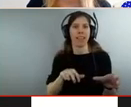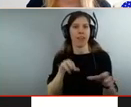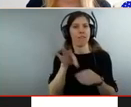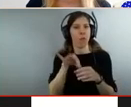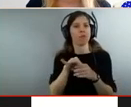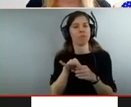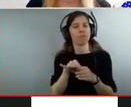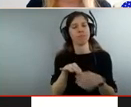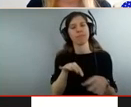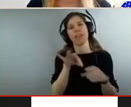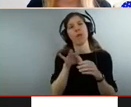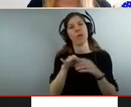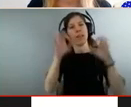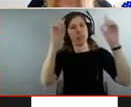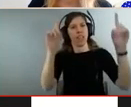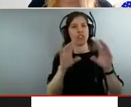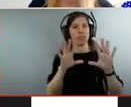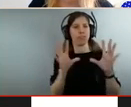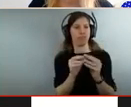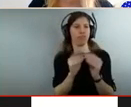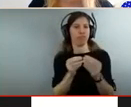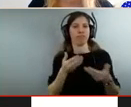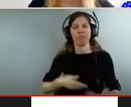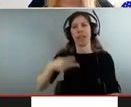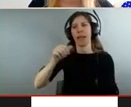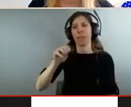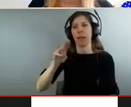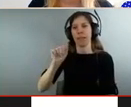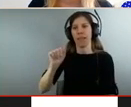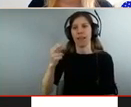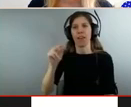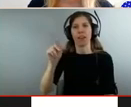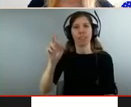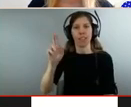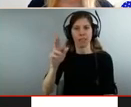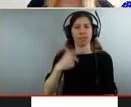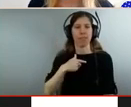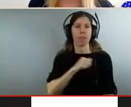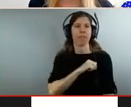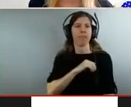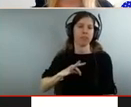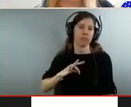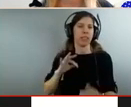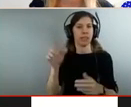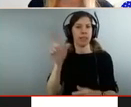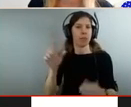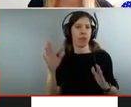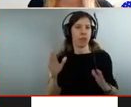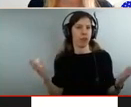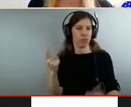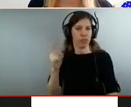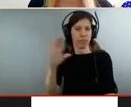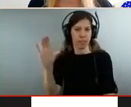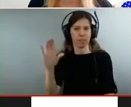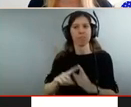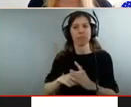webinar. I am Pamela Gauthier, a faculty librarian here at GCC. We are beginning promptly at 11